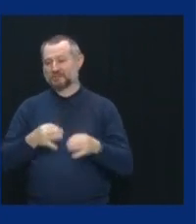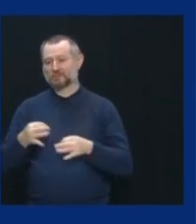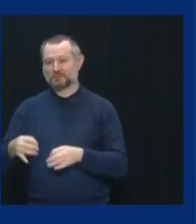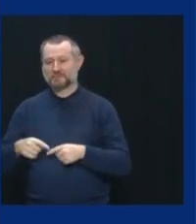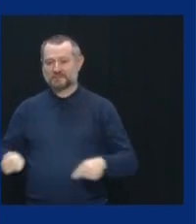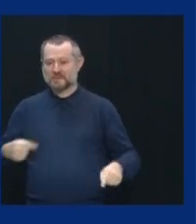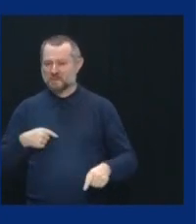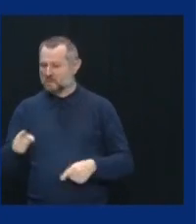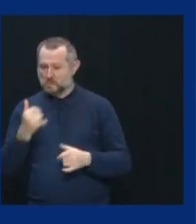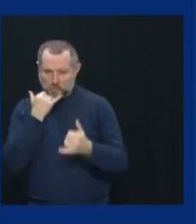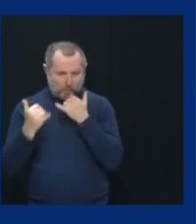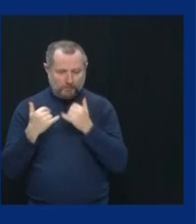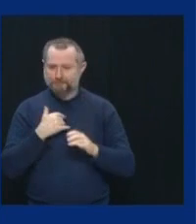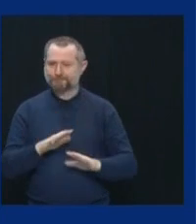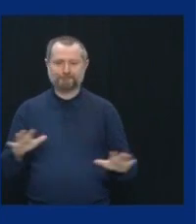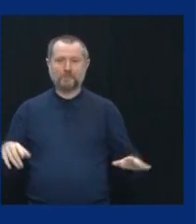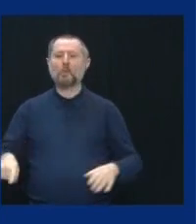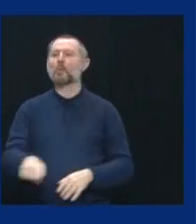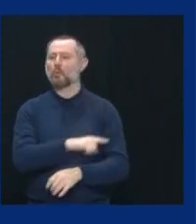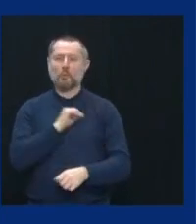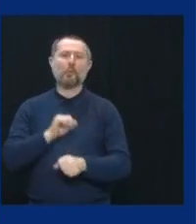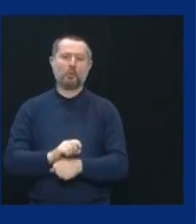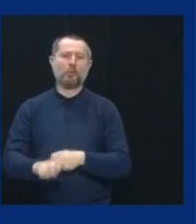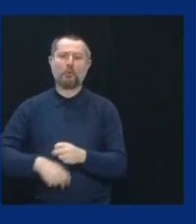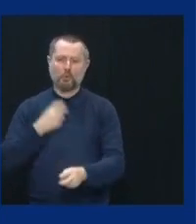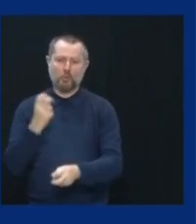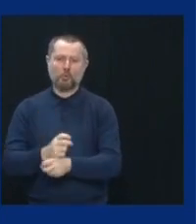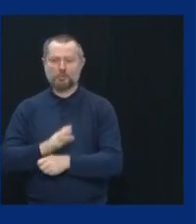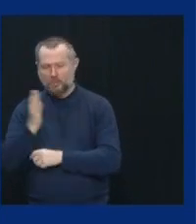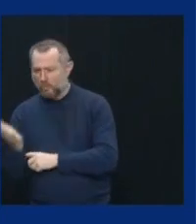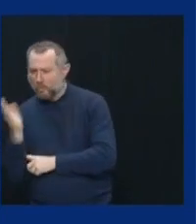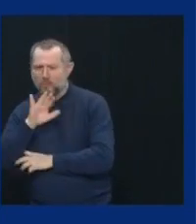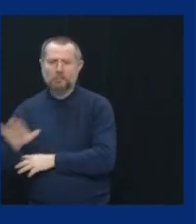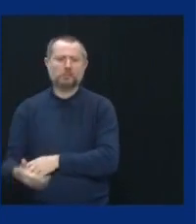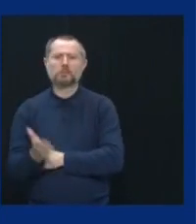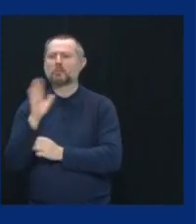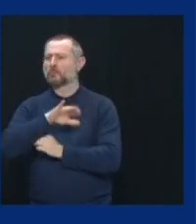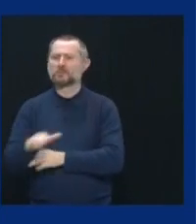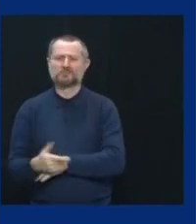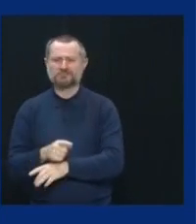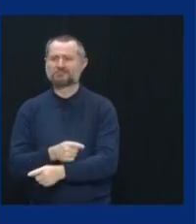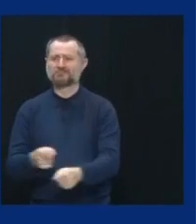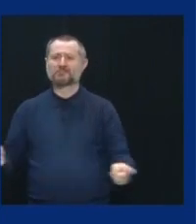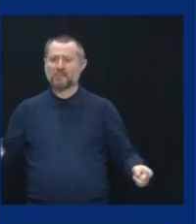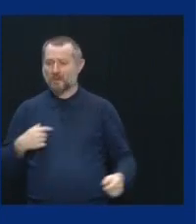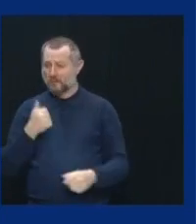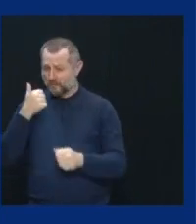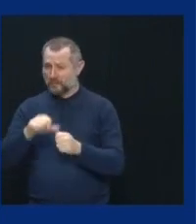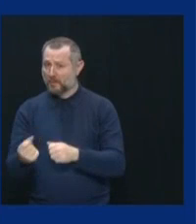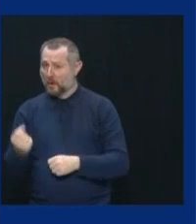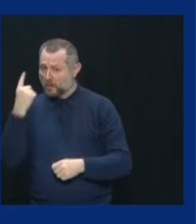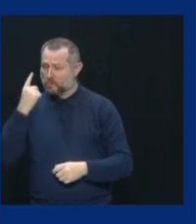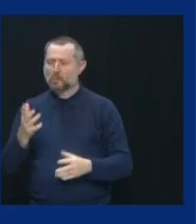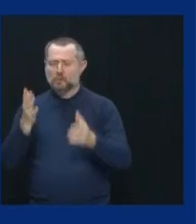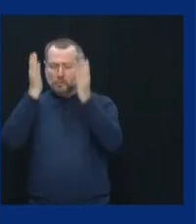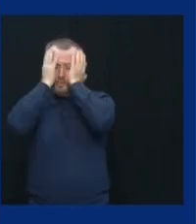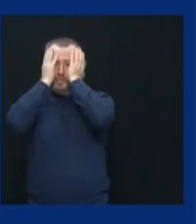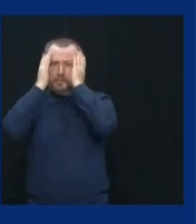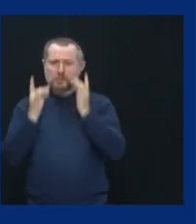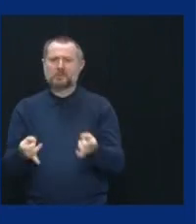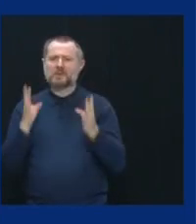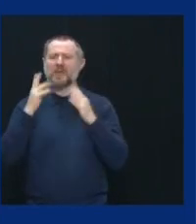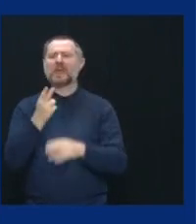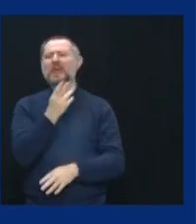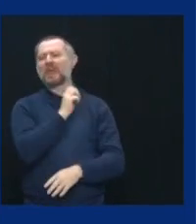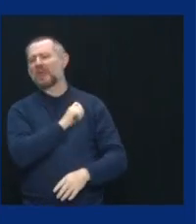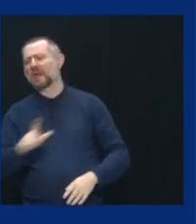They were all working 24 hours a day. You know, remember where this was? You're in the middle of hell during this